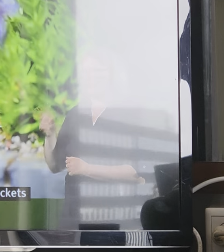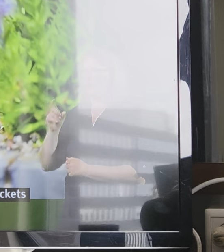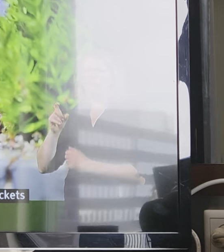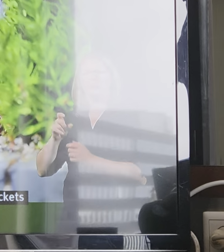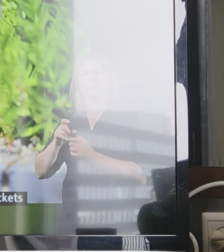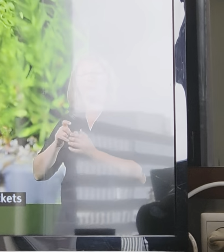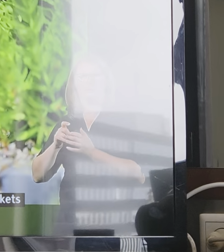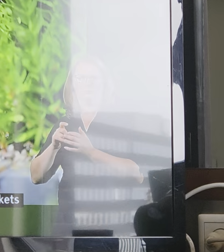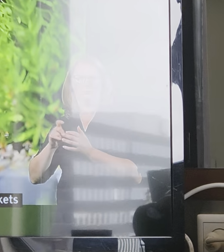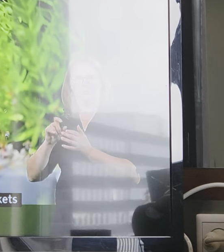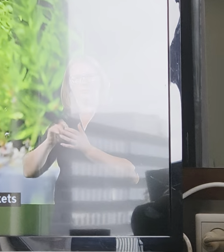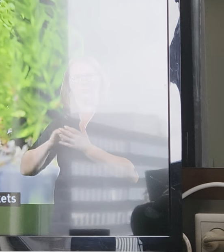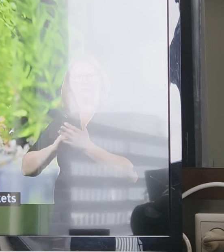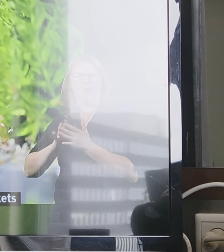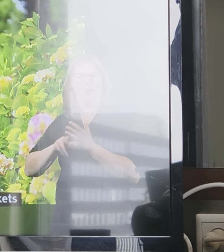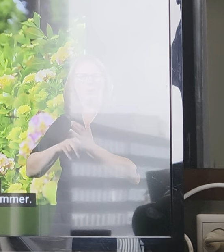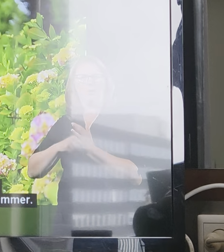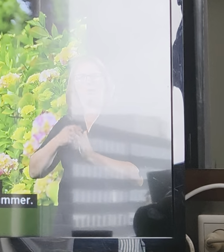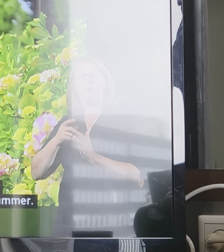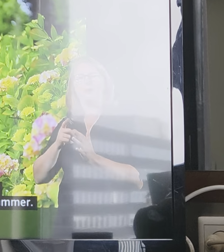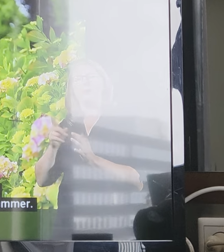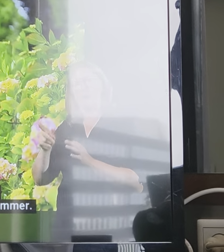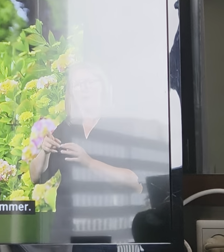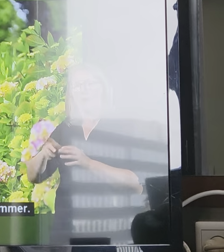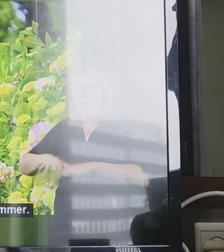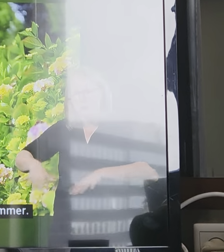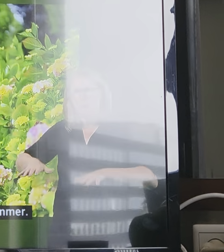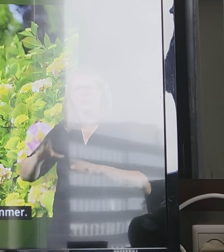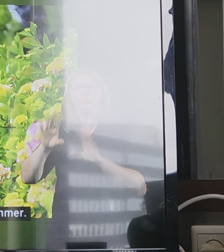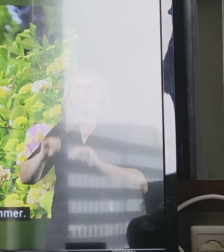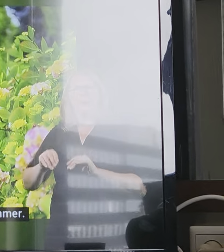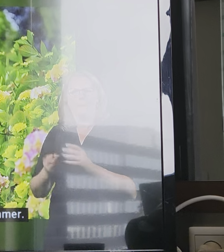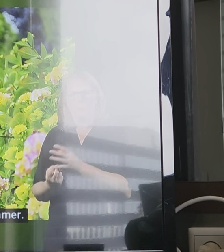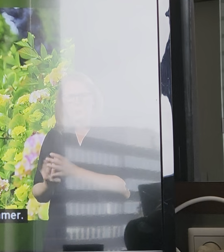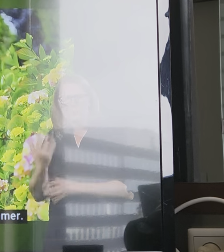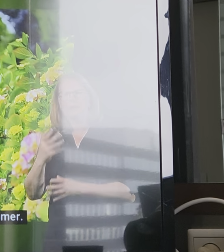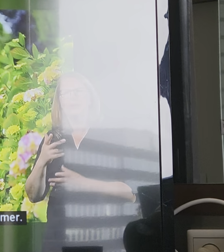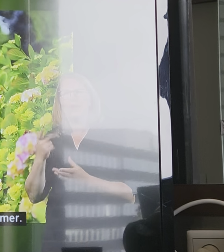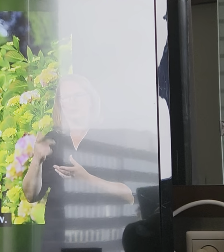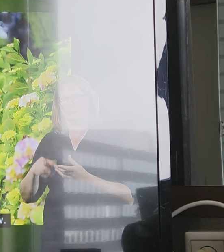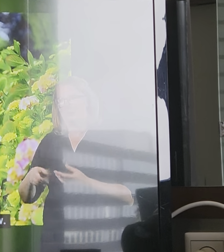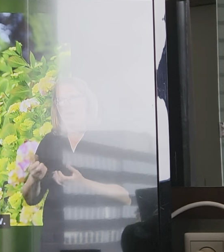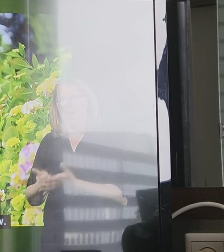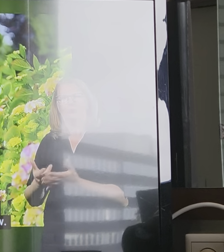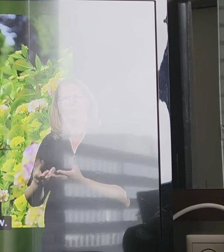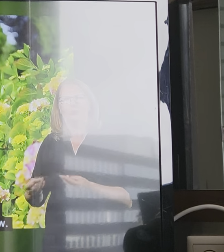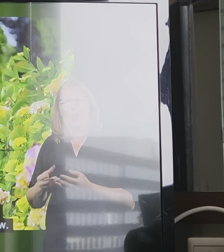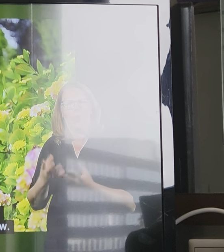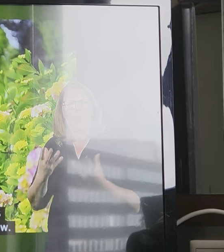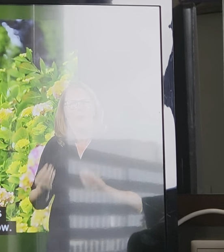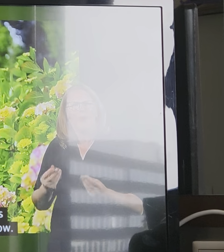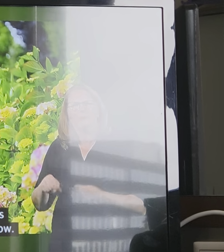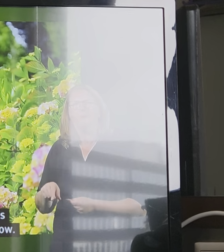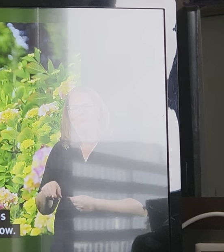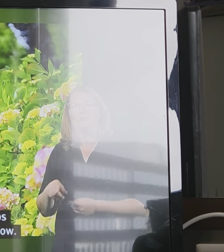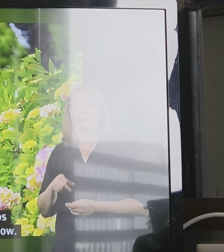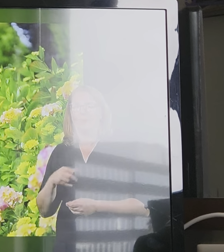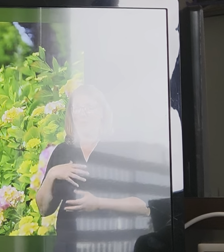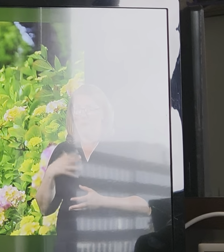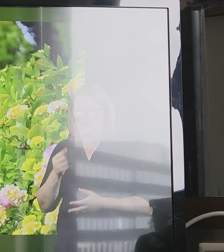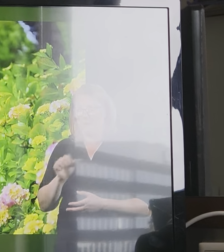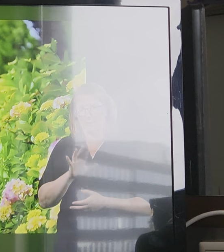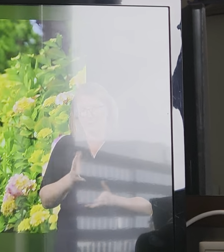That's one of probably about 50 buckets that I'll be putting in this border over the summer. But I've got other jobs I want to get